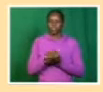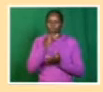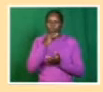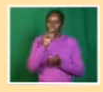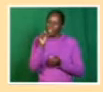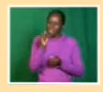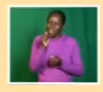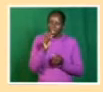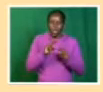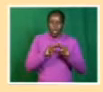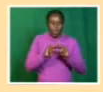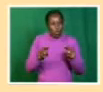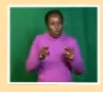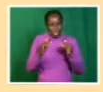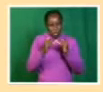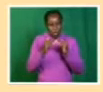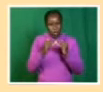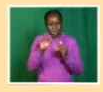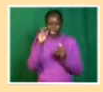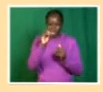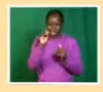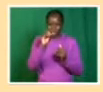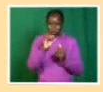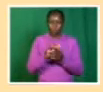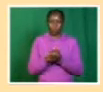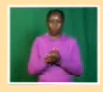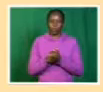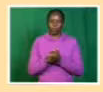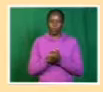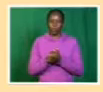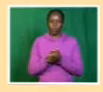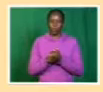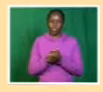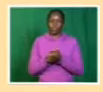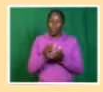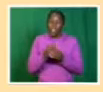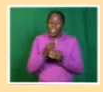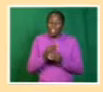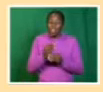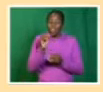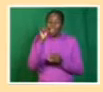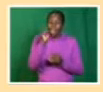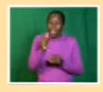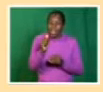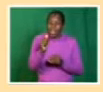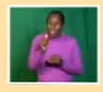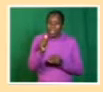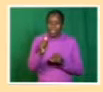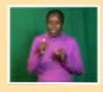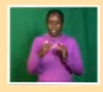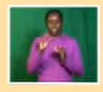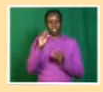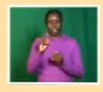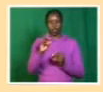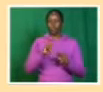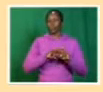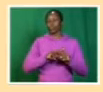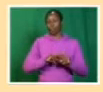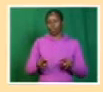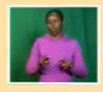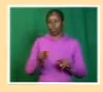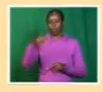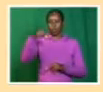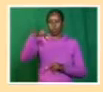be equals to 0, this a. Otherwise, when this a is 0, you no longer have a quadratic